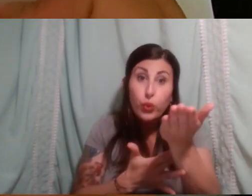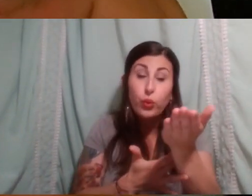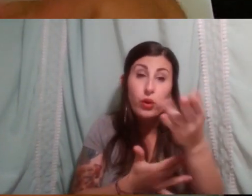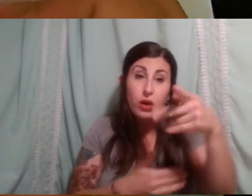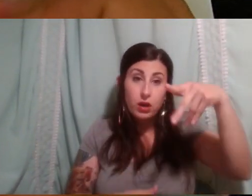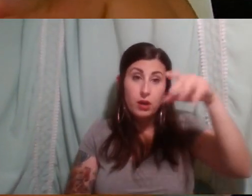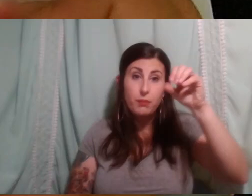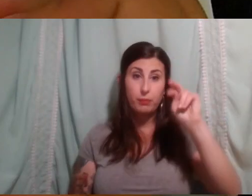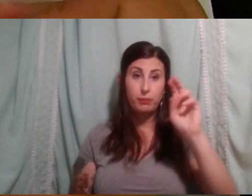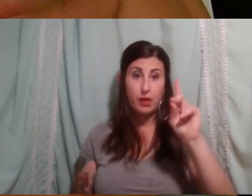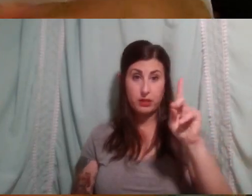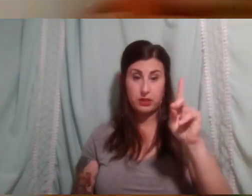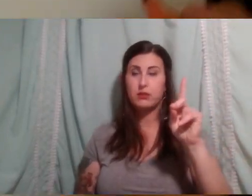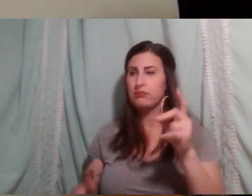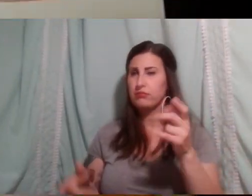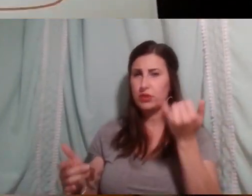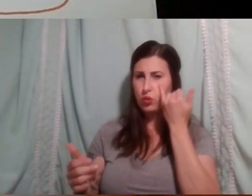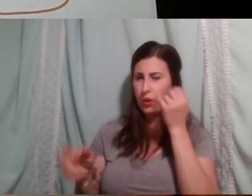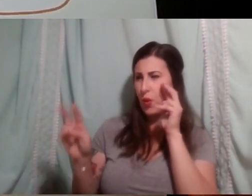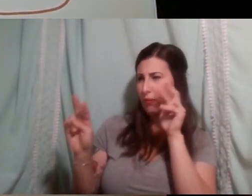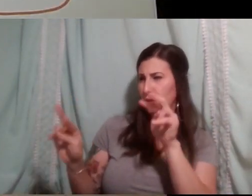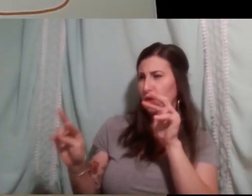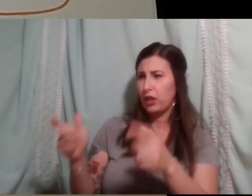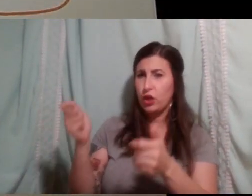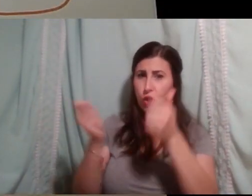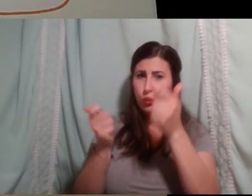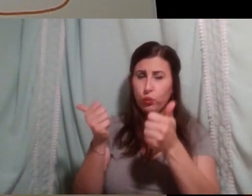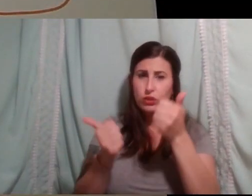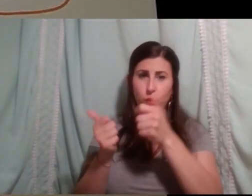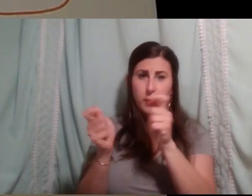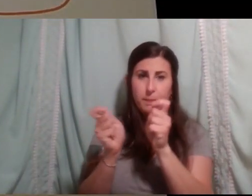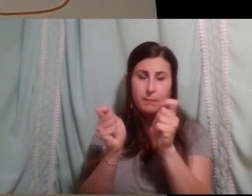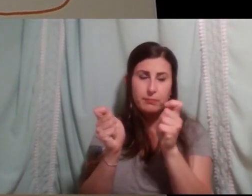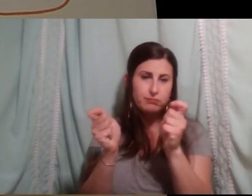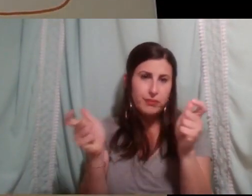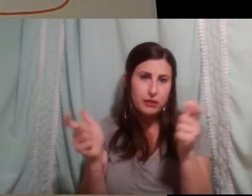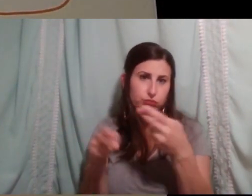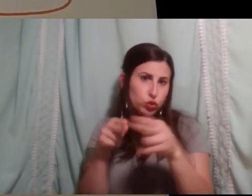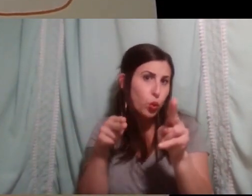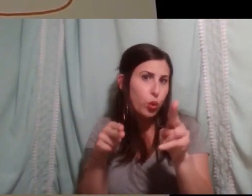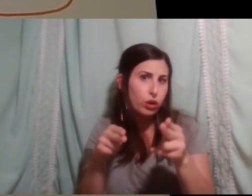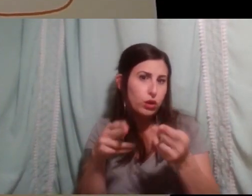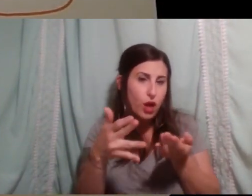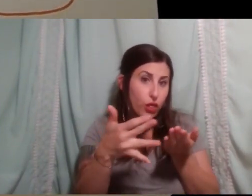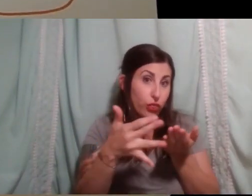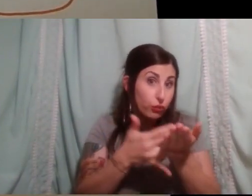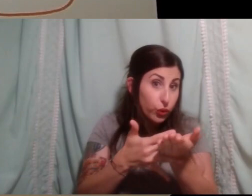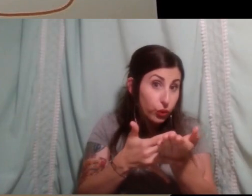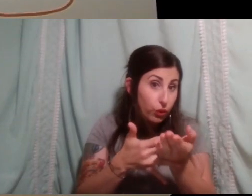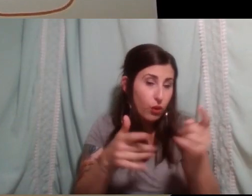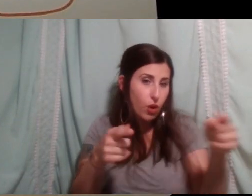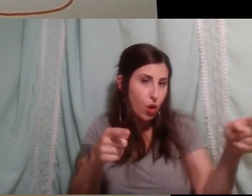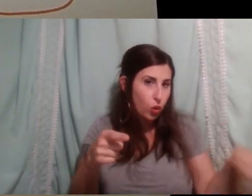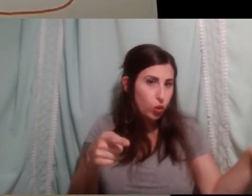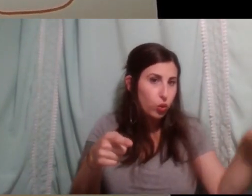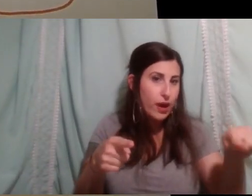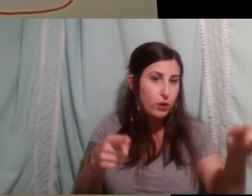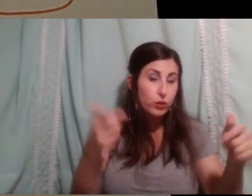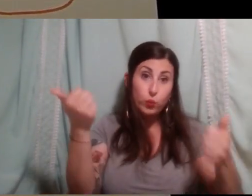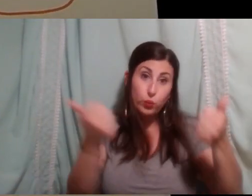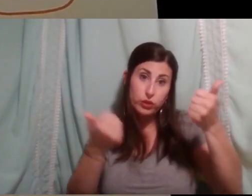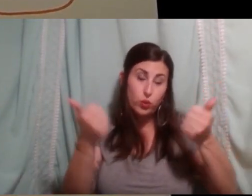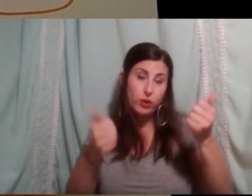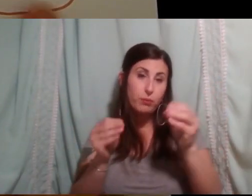the pond. So if I'm looking right now, which one is a shorter distance? Walking through the pond or walking around